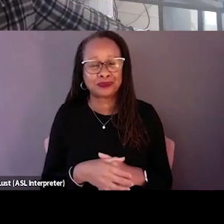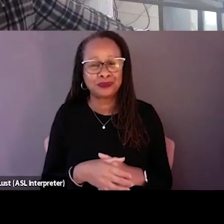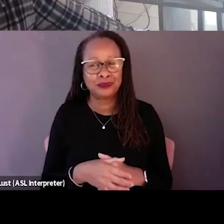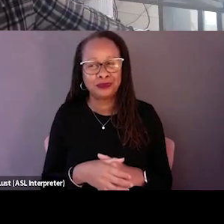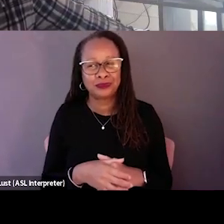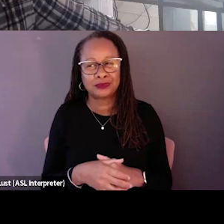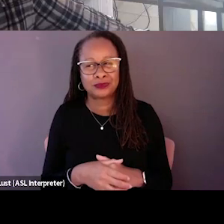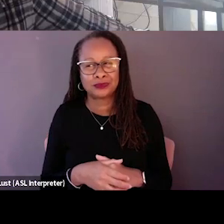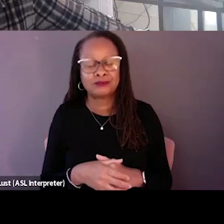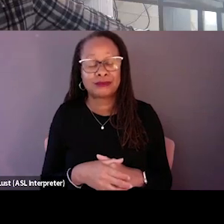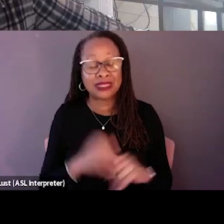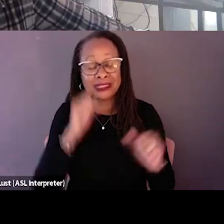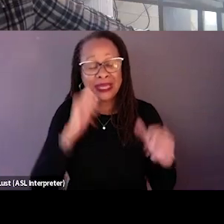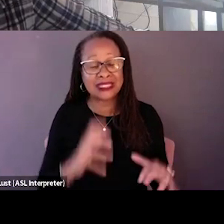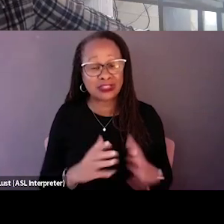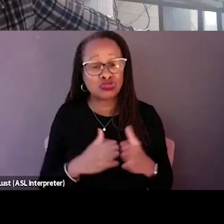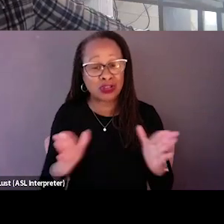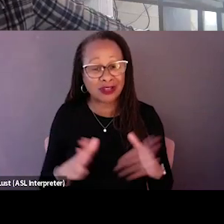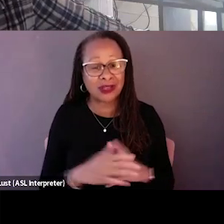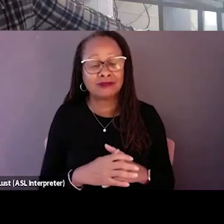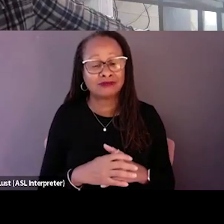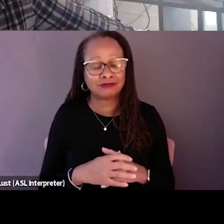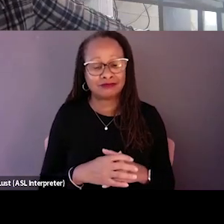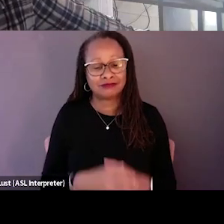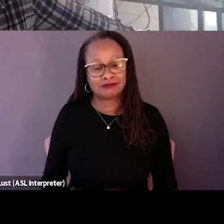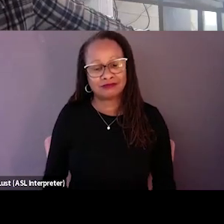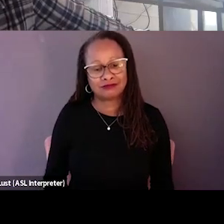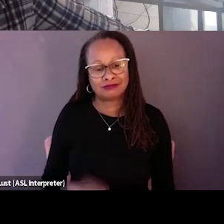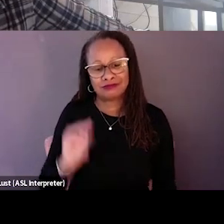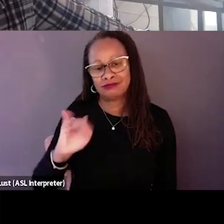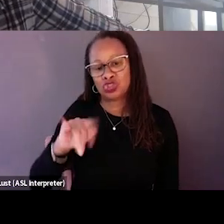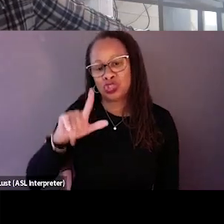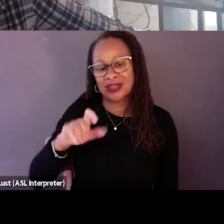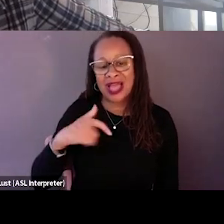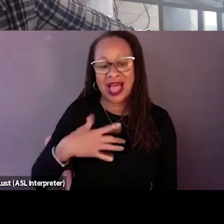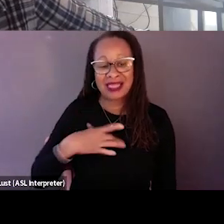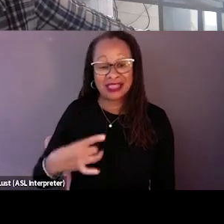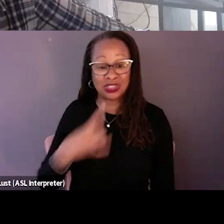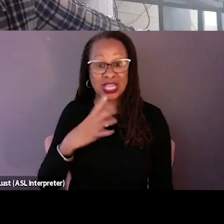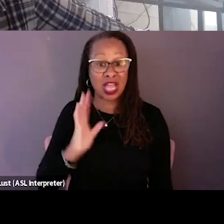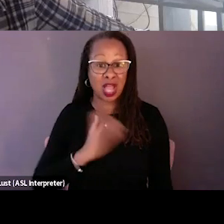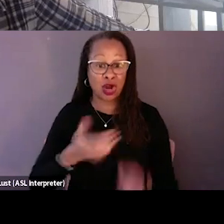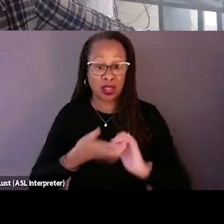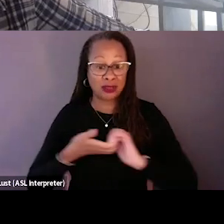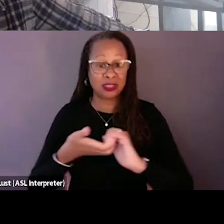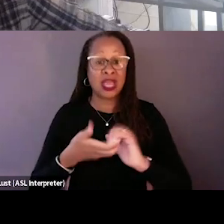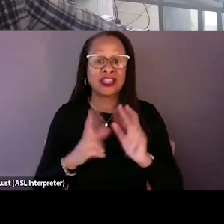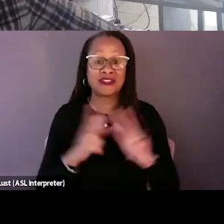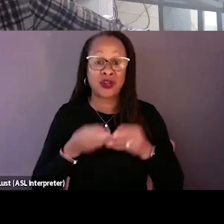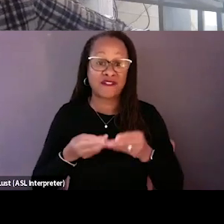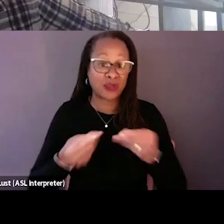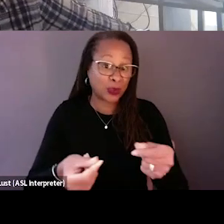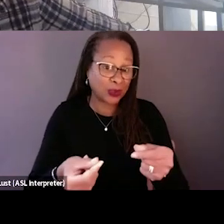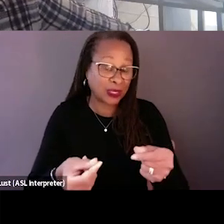is pretty amazing as well. Yeah, yeah. I like to say that our collaboration is very fluid. In